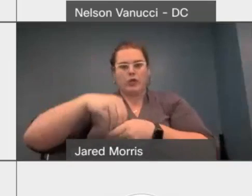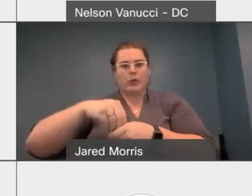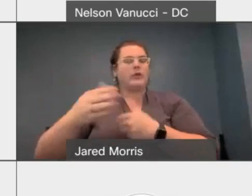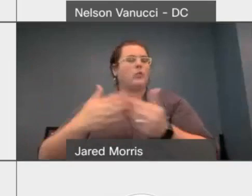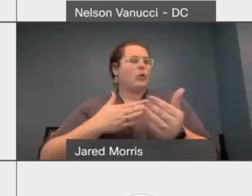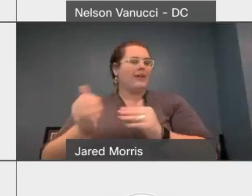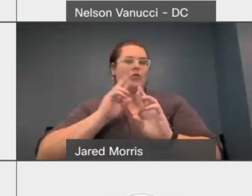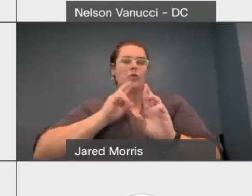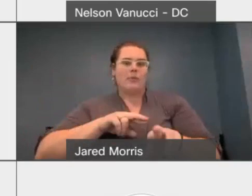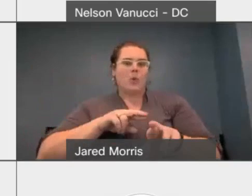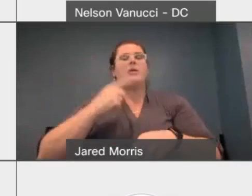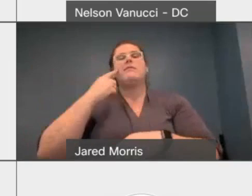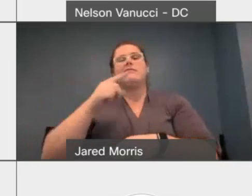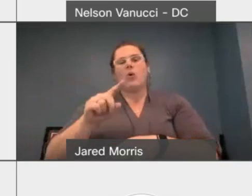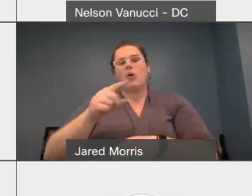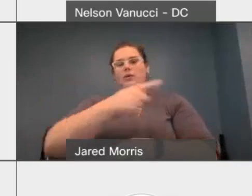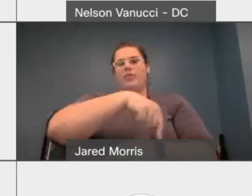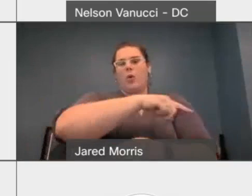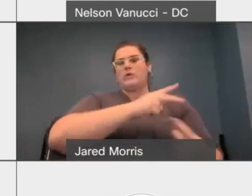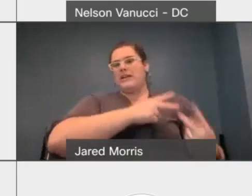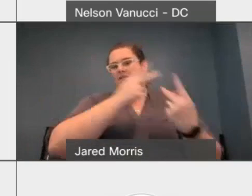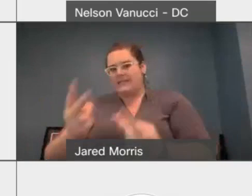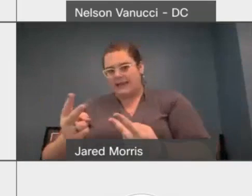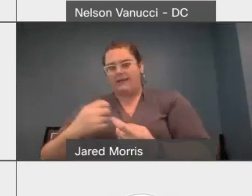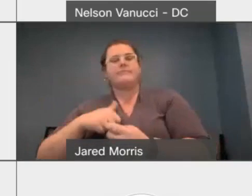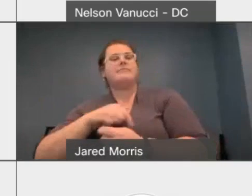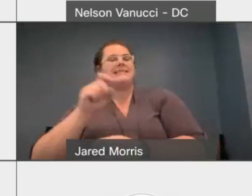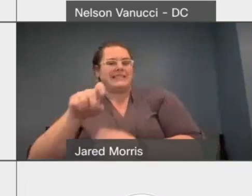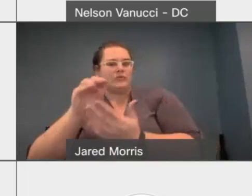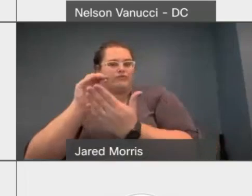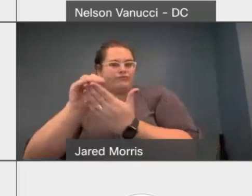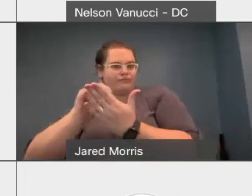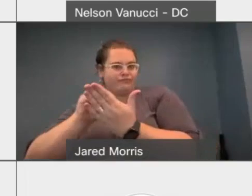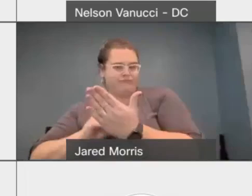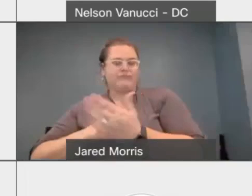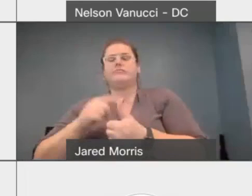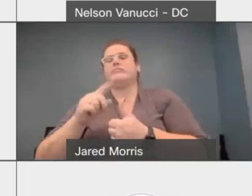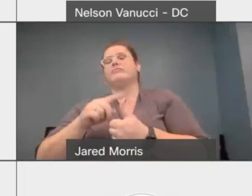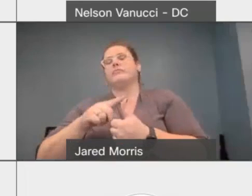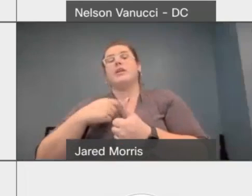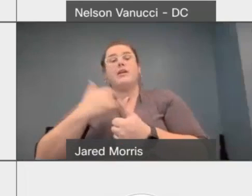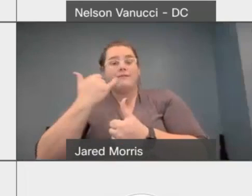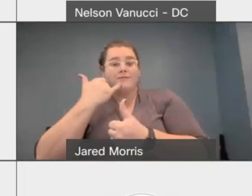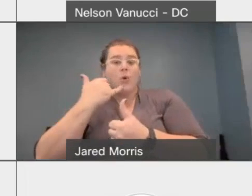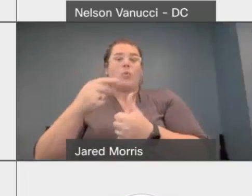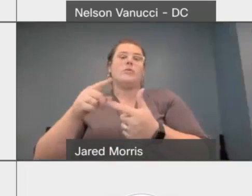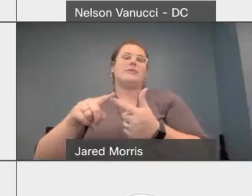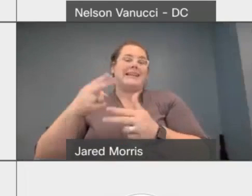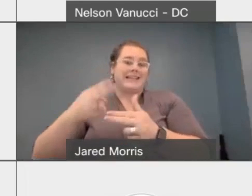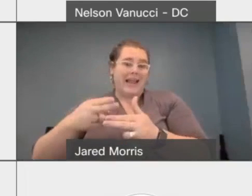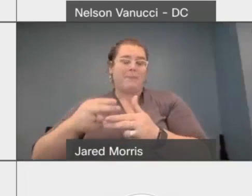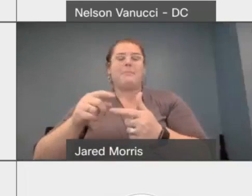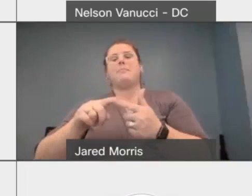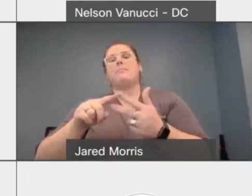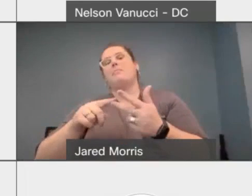those visiting the facility, full name, phone number, full home address, and email, and